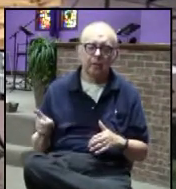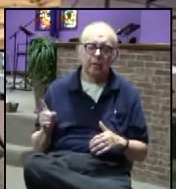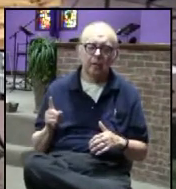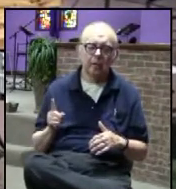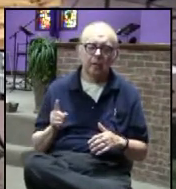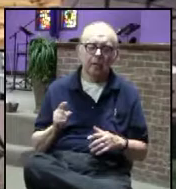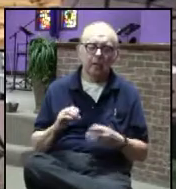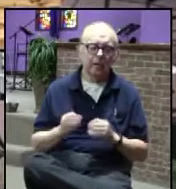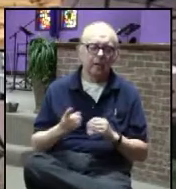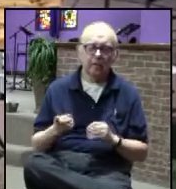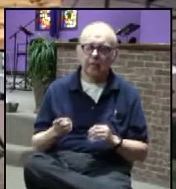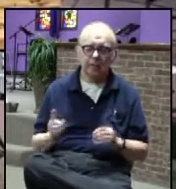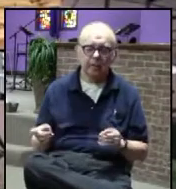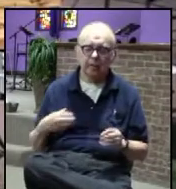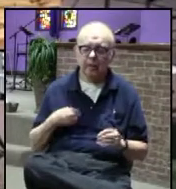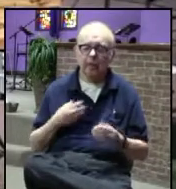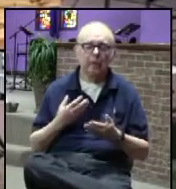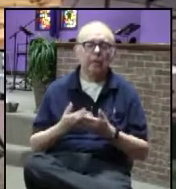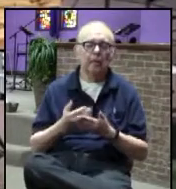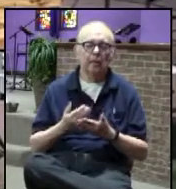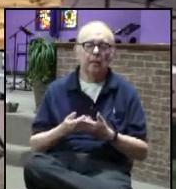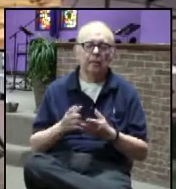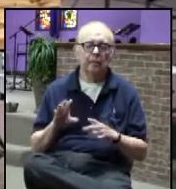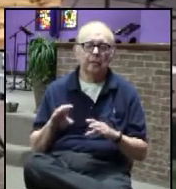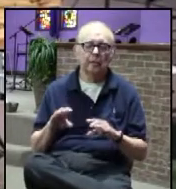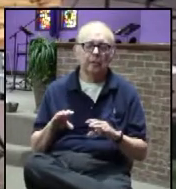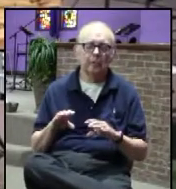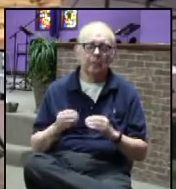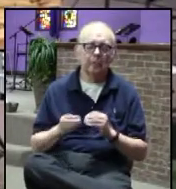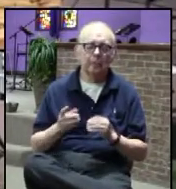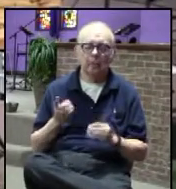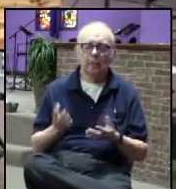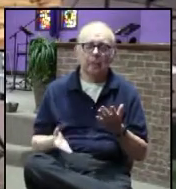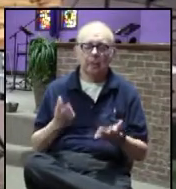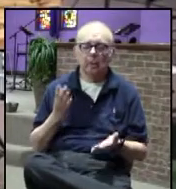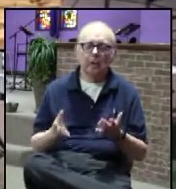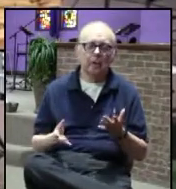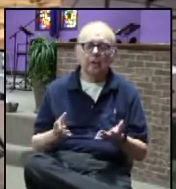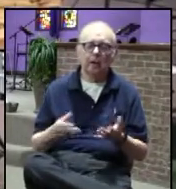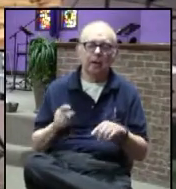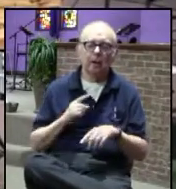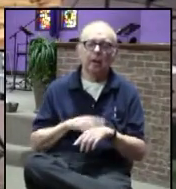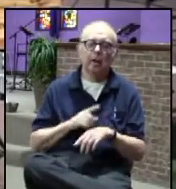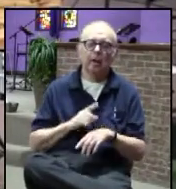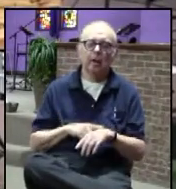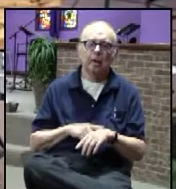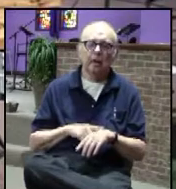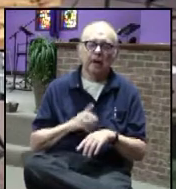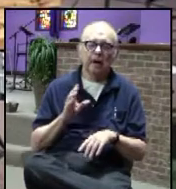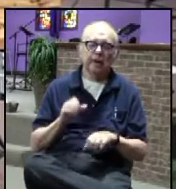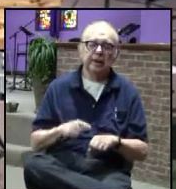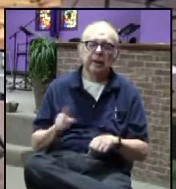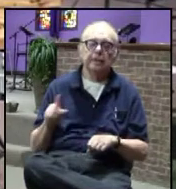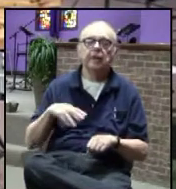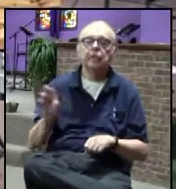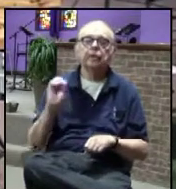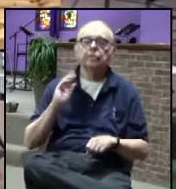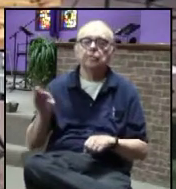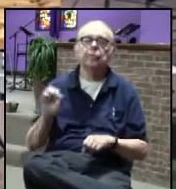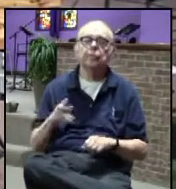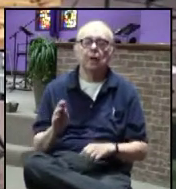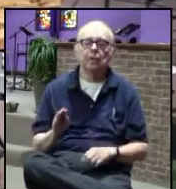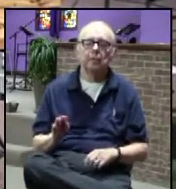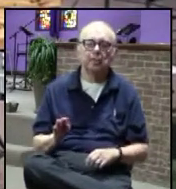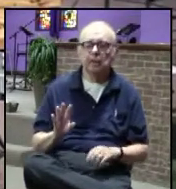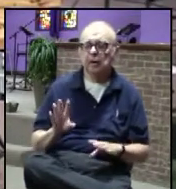can't repair the car, and she doesn't have the money to repair the car, then maybe you should take some time to say, can I take you to your job?